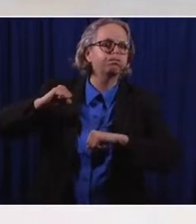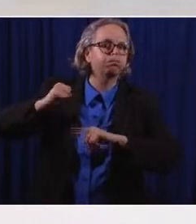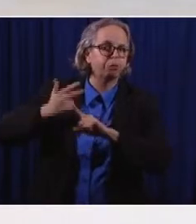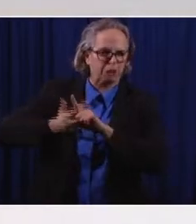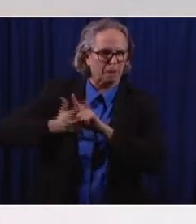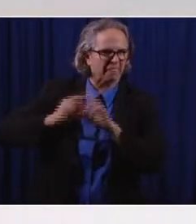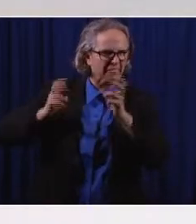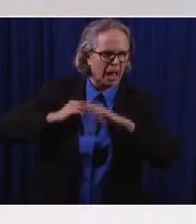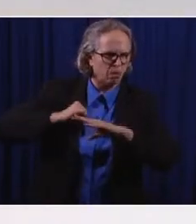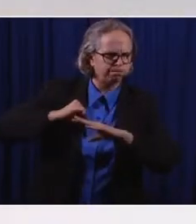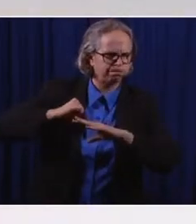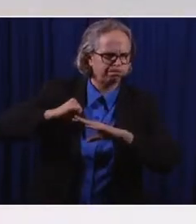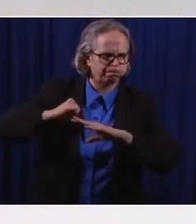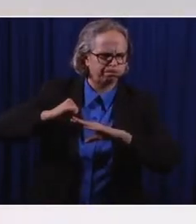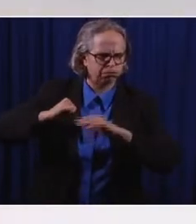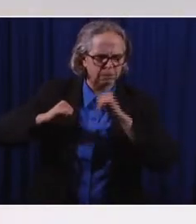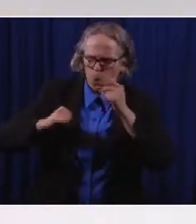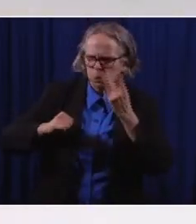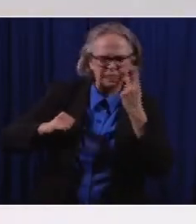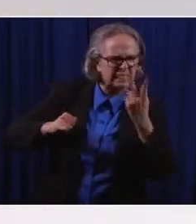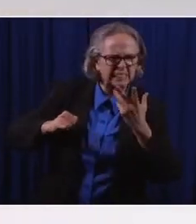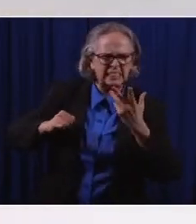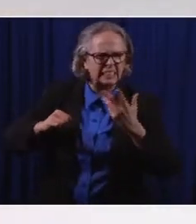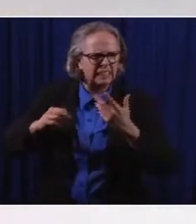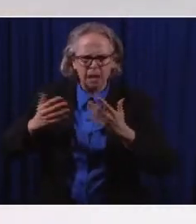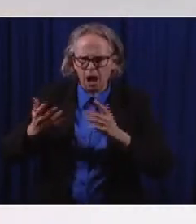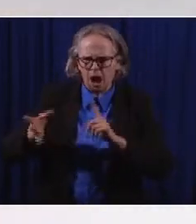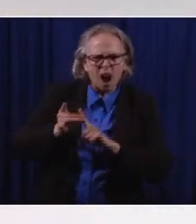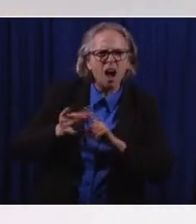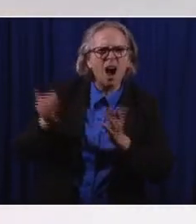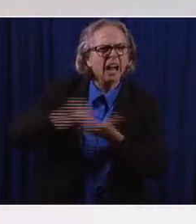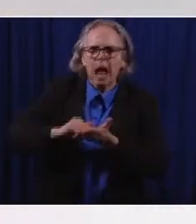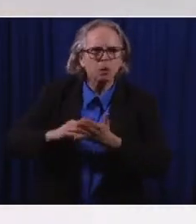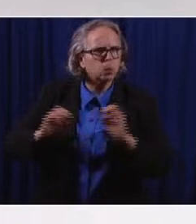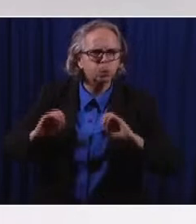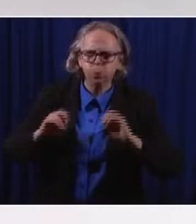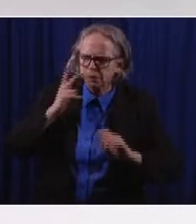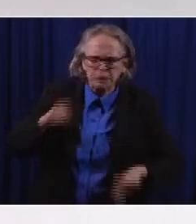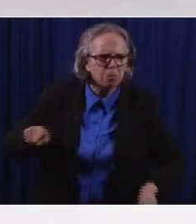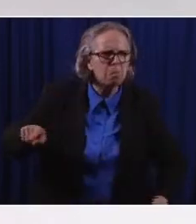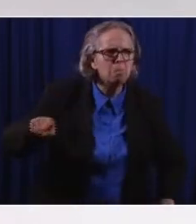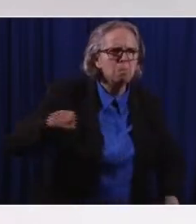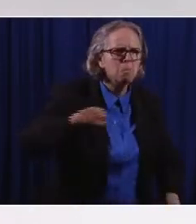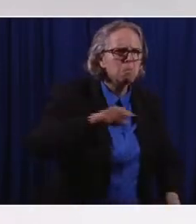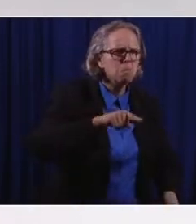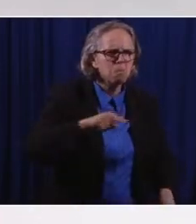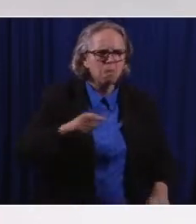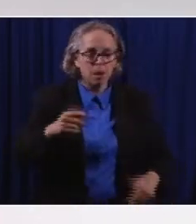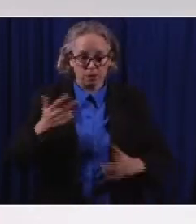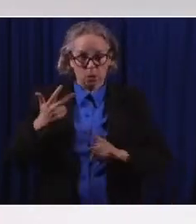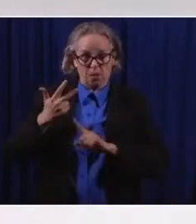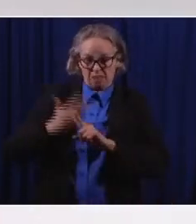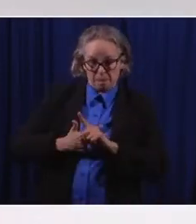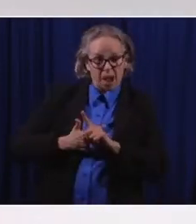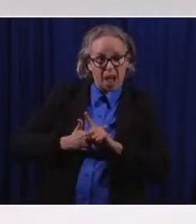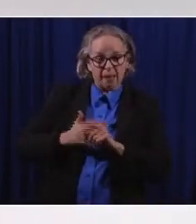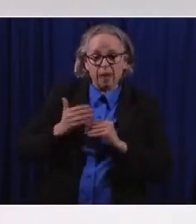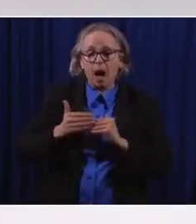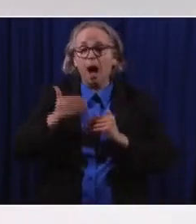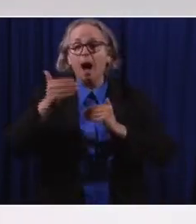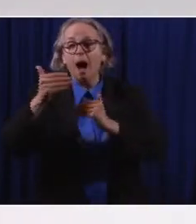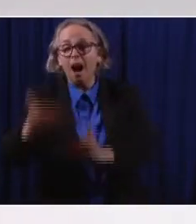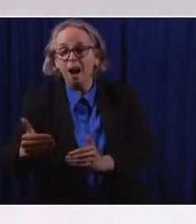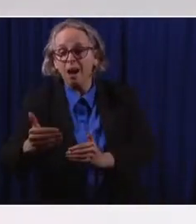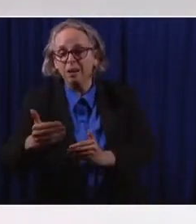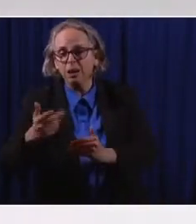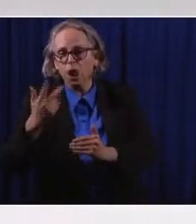short-term protection against reinfection. We are starting to see reinfections in the scientific literature now, although